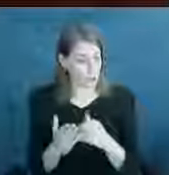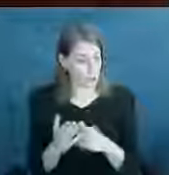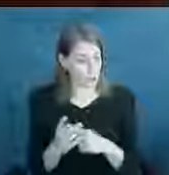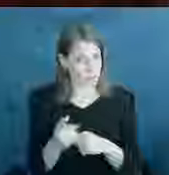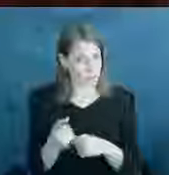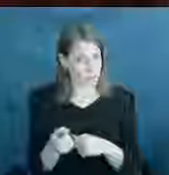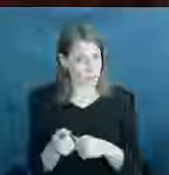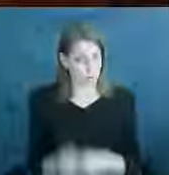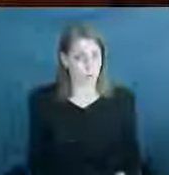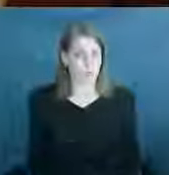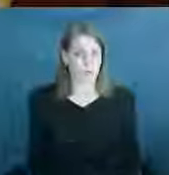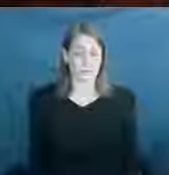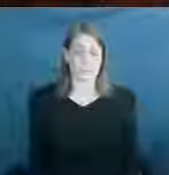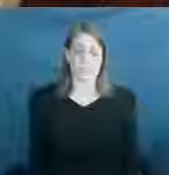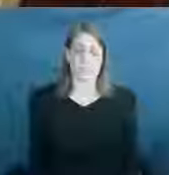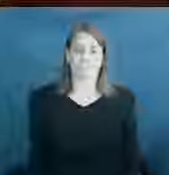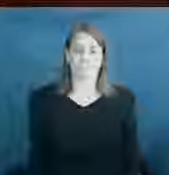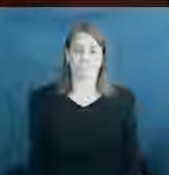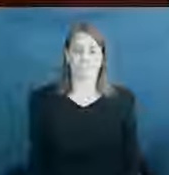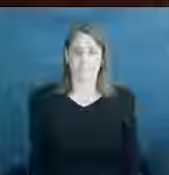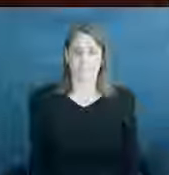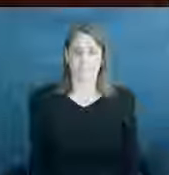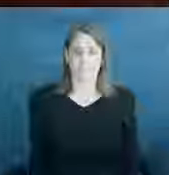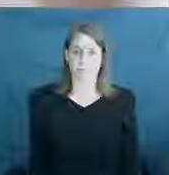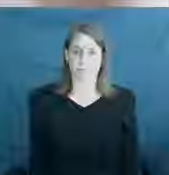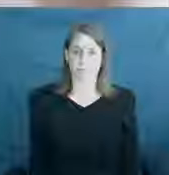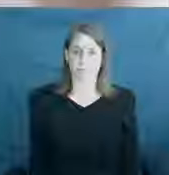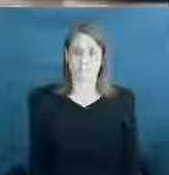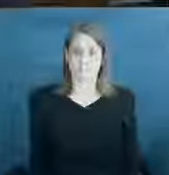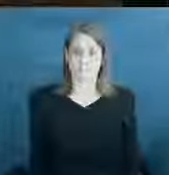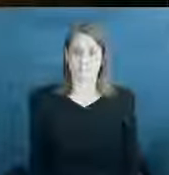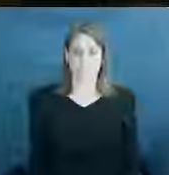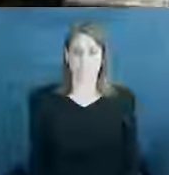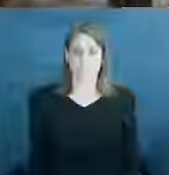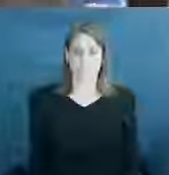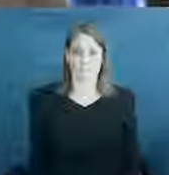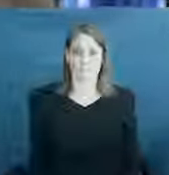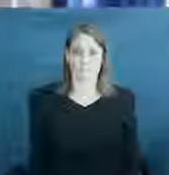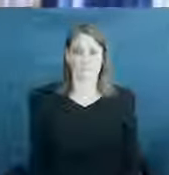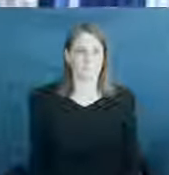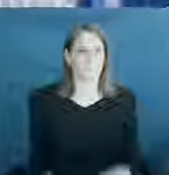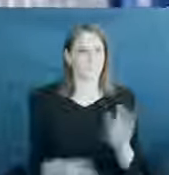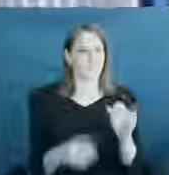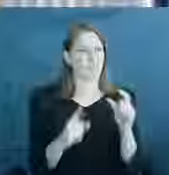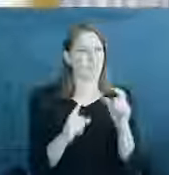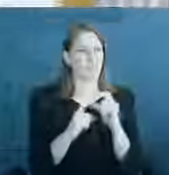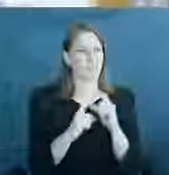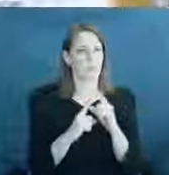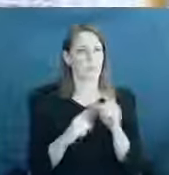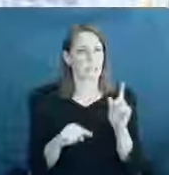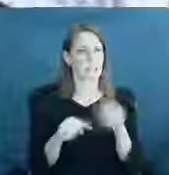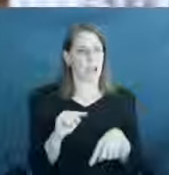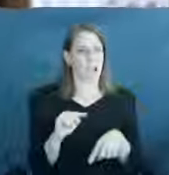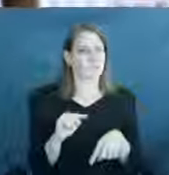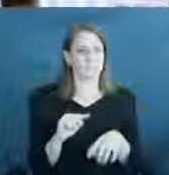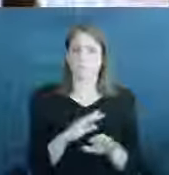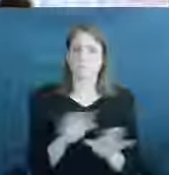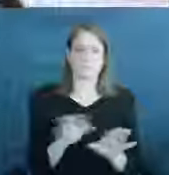You're going to be a boss when you grow up. No. Now you do that bit, the explosion bit inside there. Yeah.